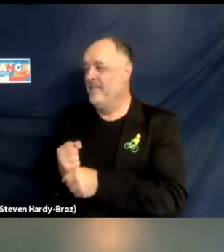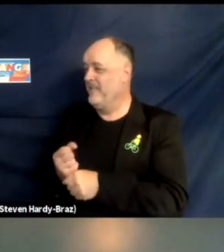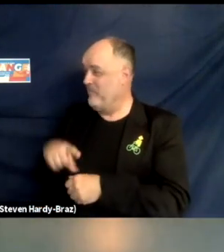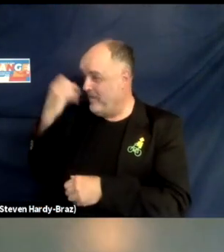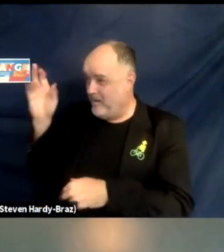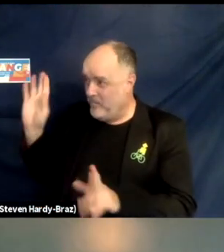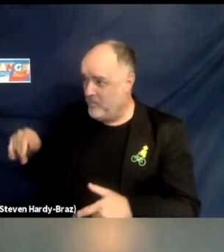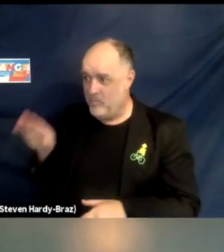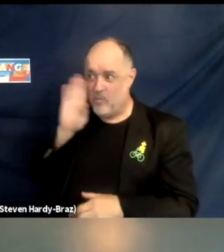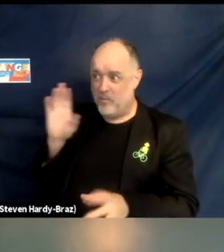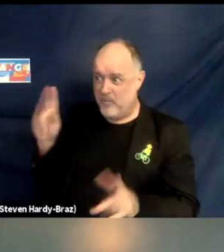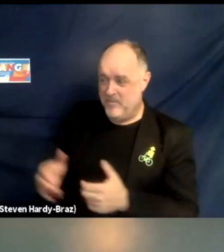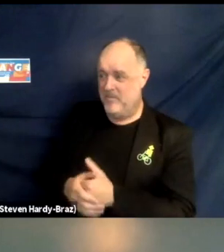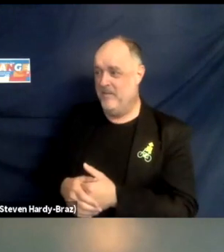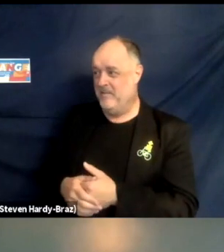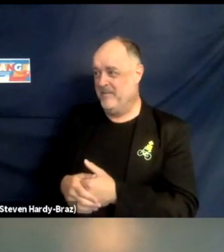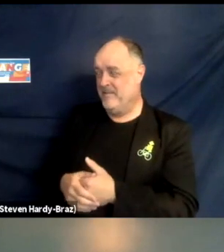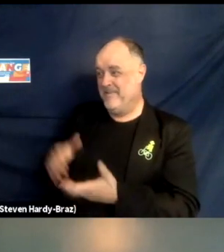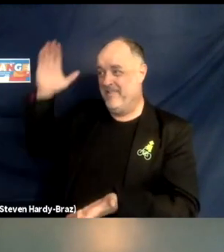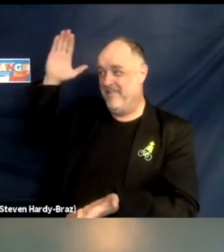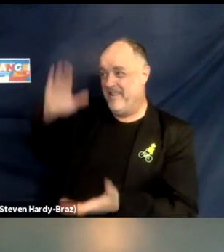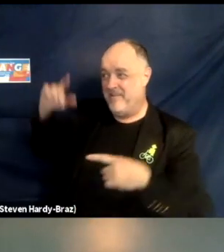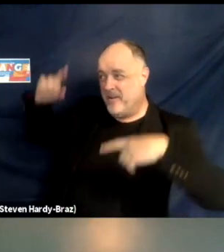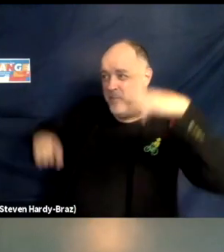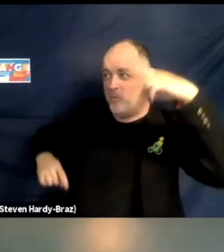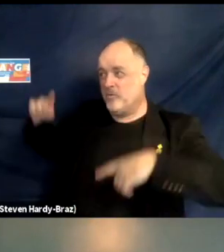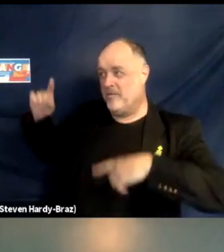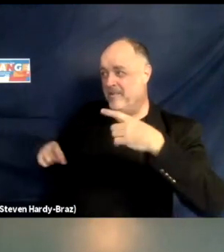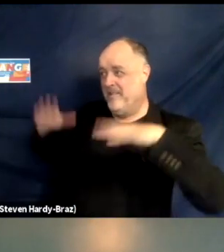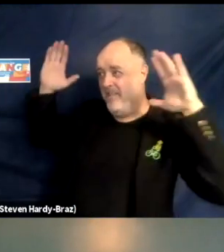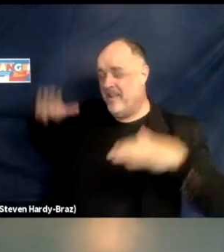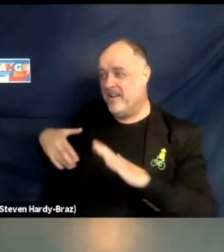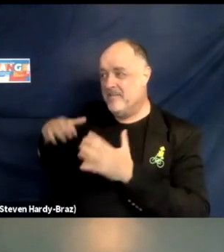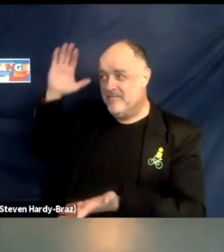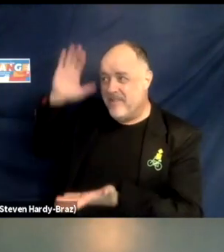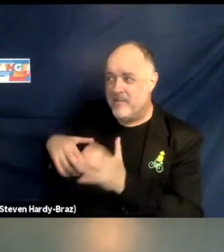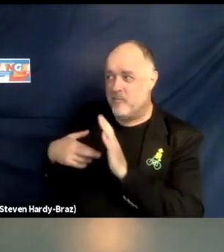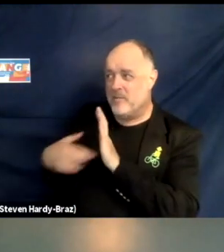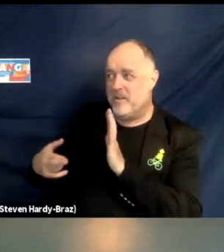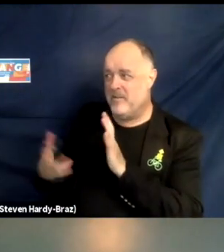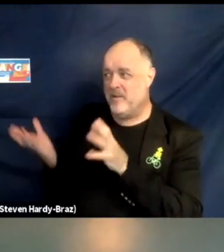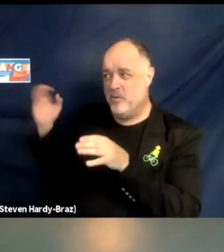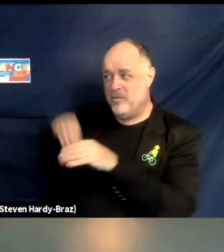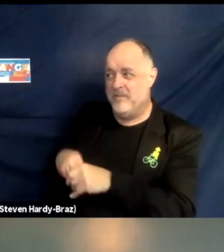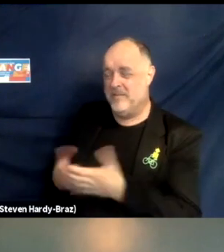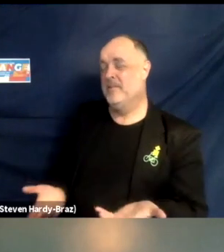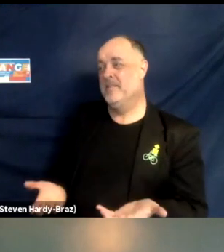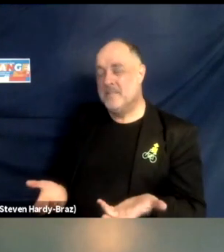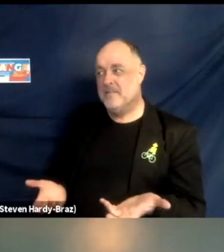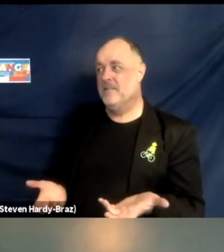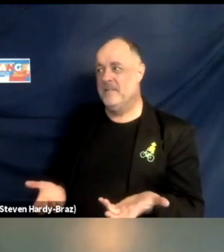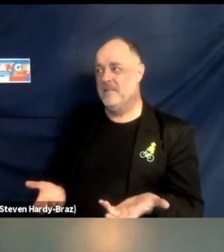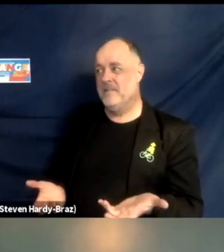to this lack of diversity, this lack of representation and inclusiveness within these organizations. If